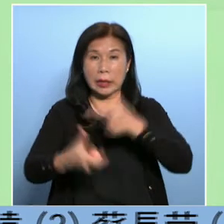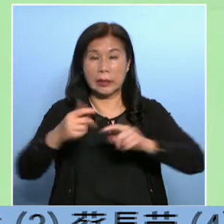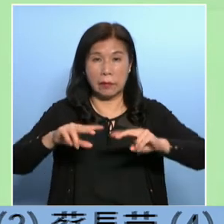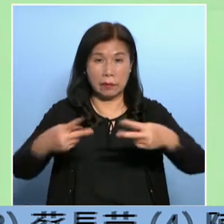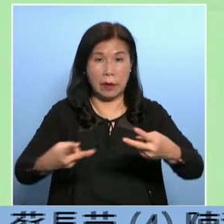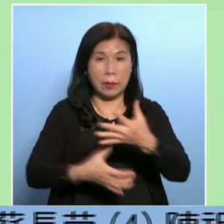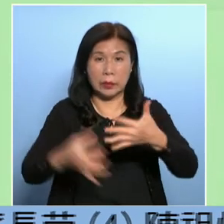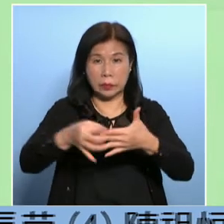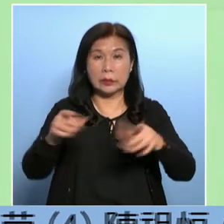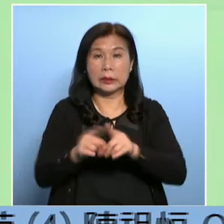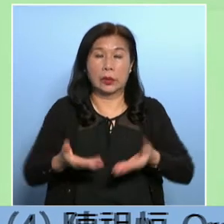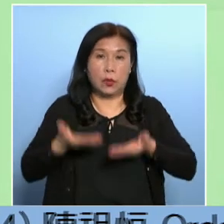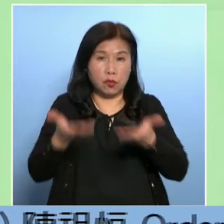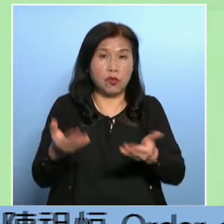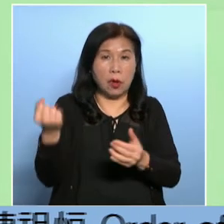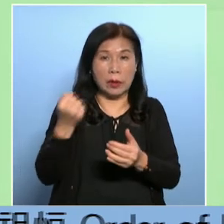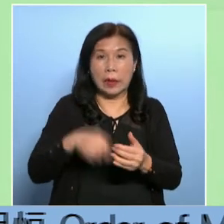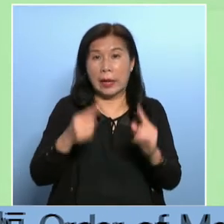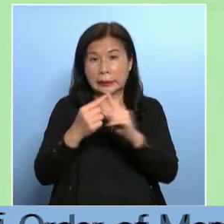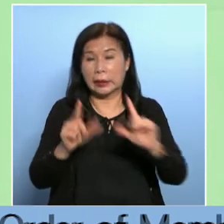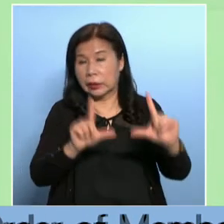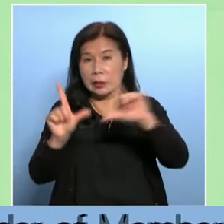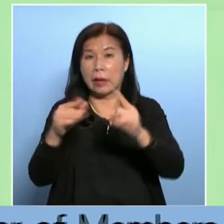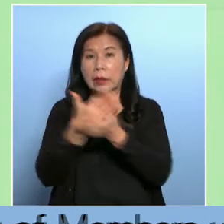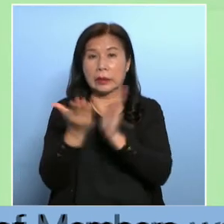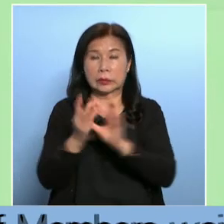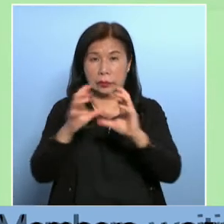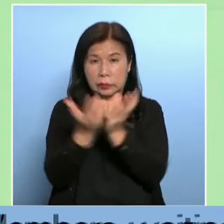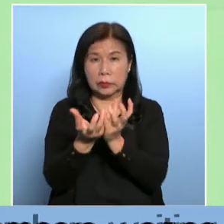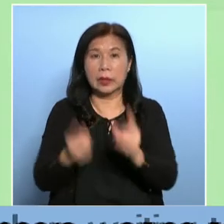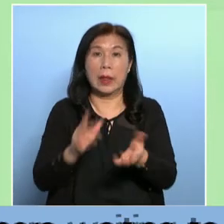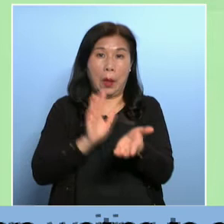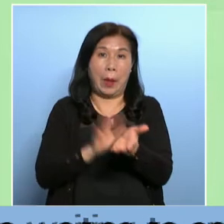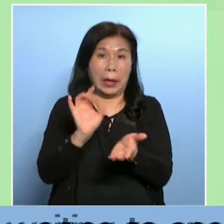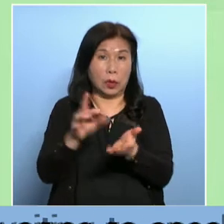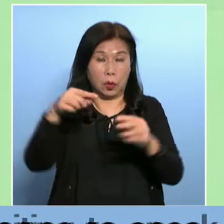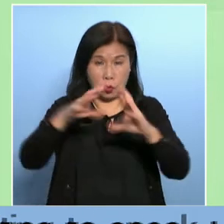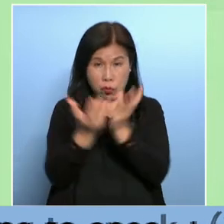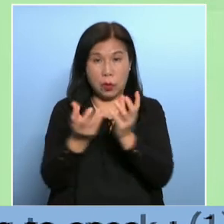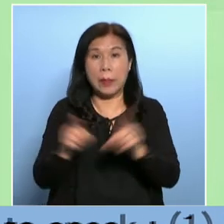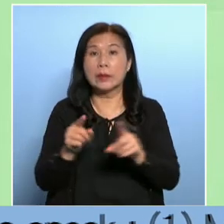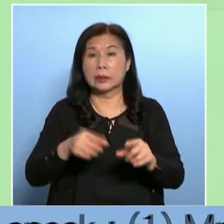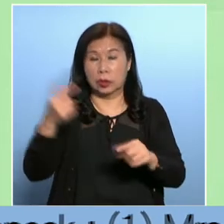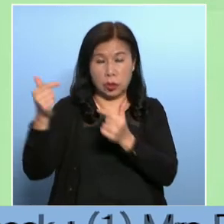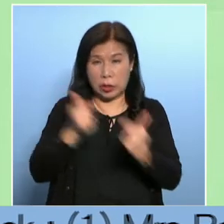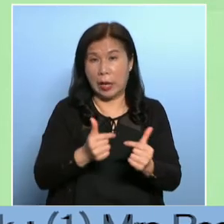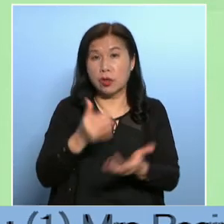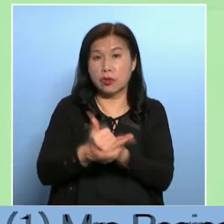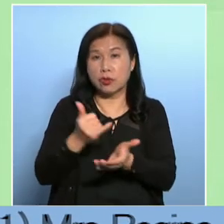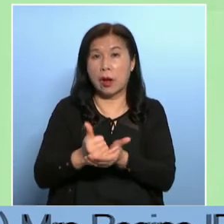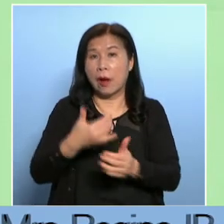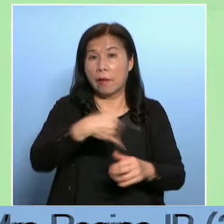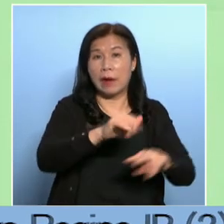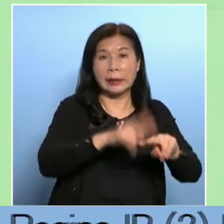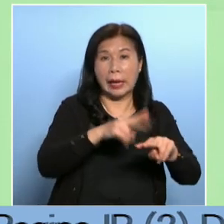their taxes. They are an important group in Hong Kong. Because of the epidemic,